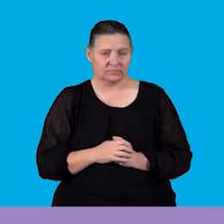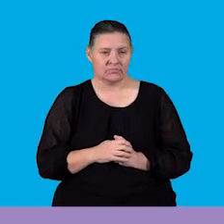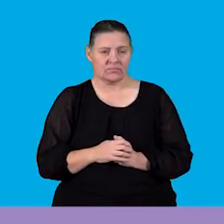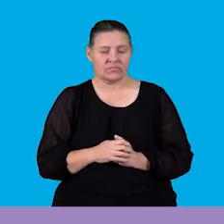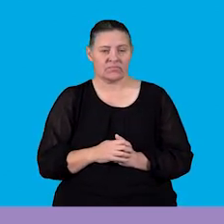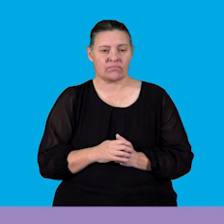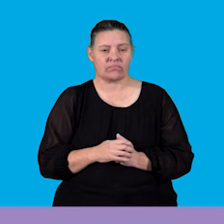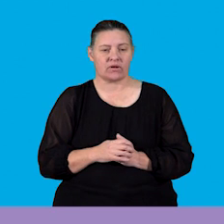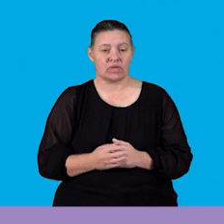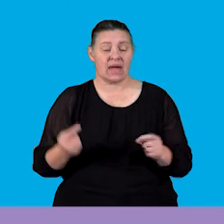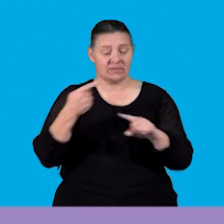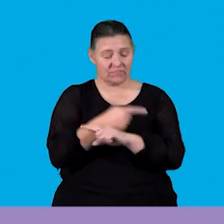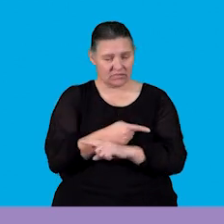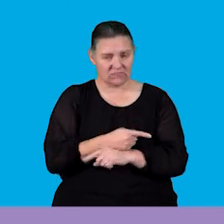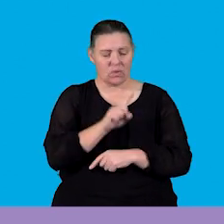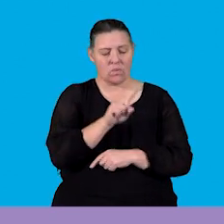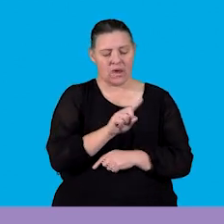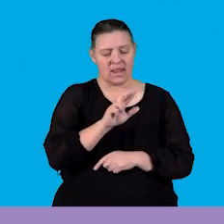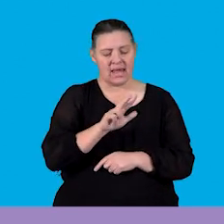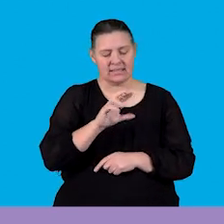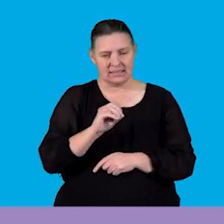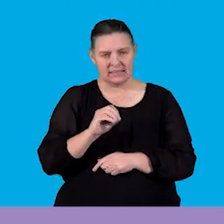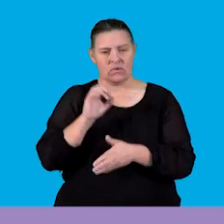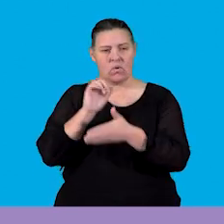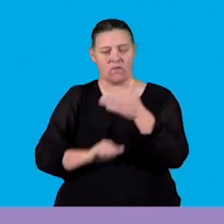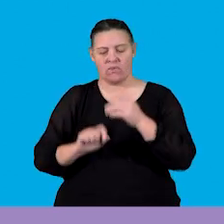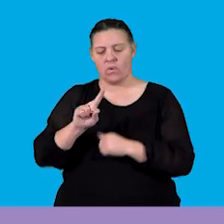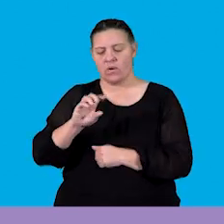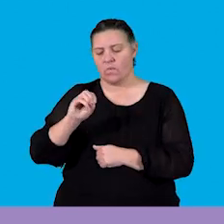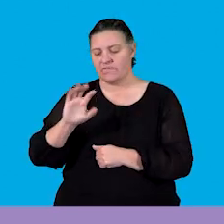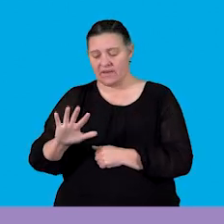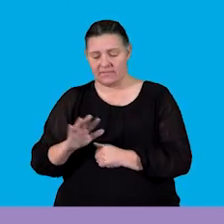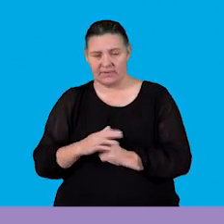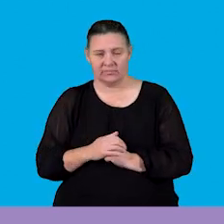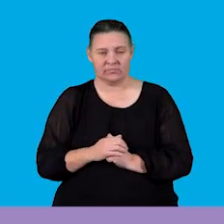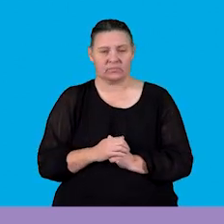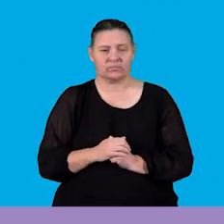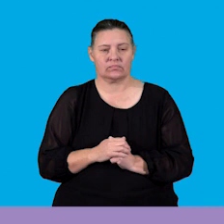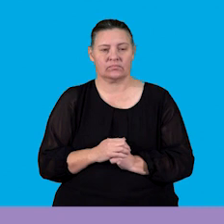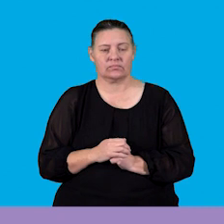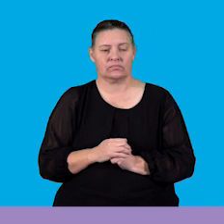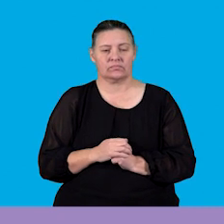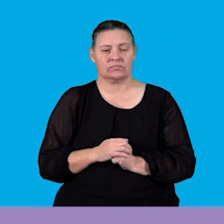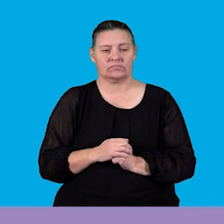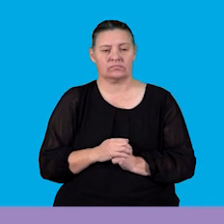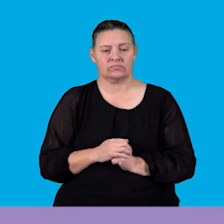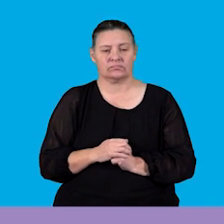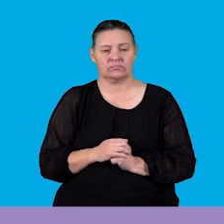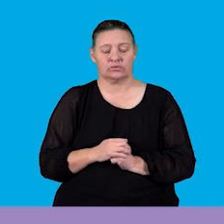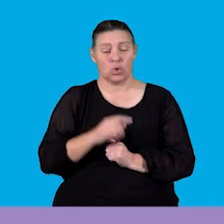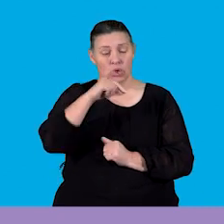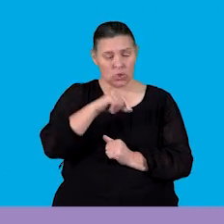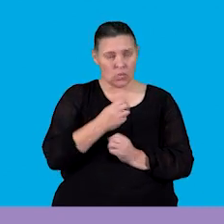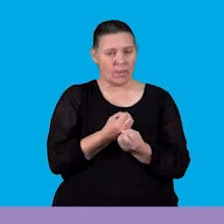degrees. So we are going to use the additive inverse of this 105 degrees. That is going